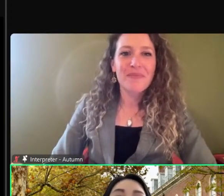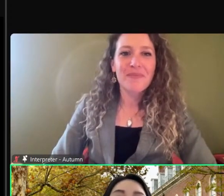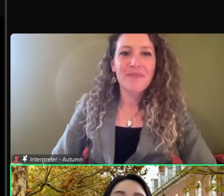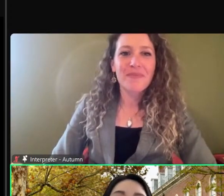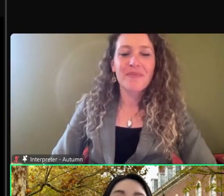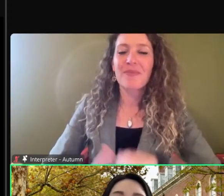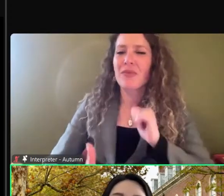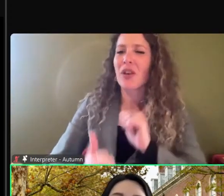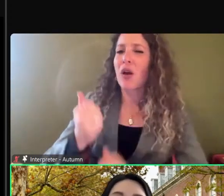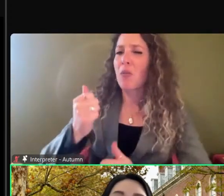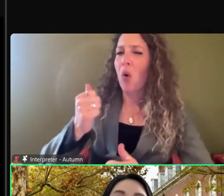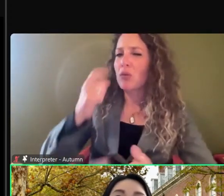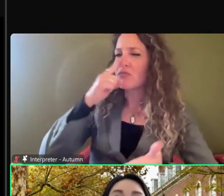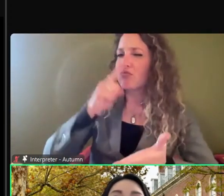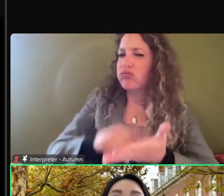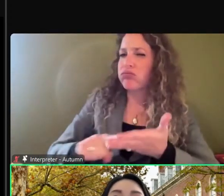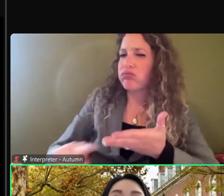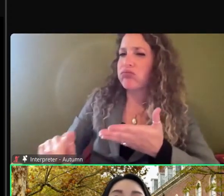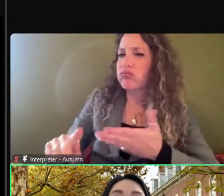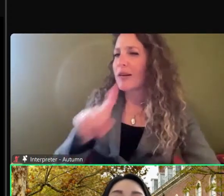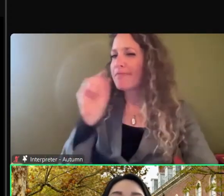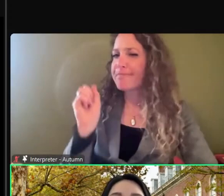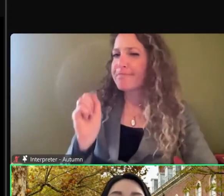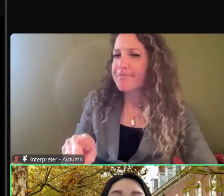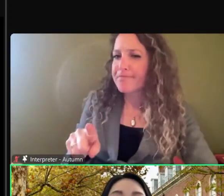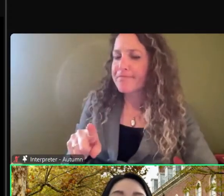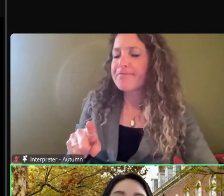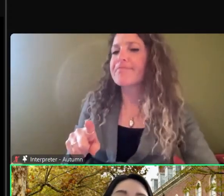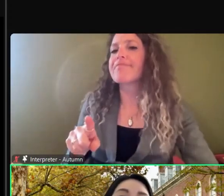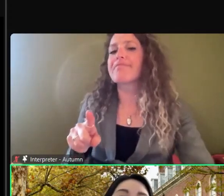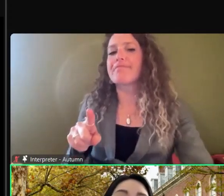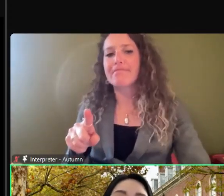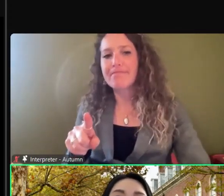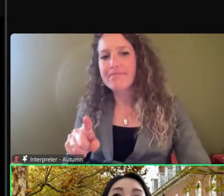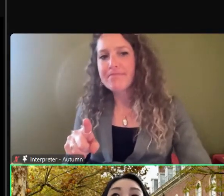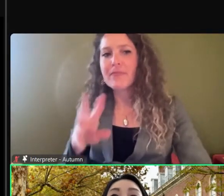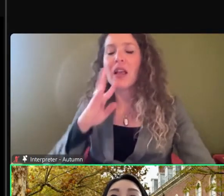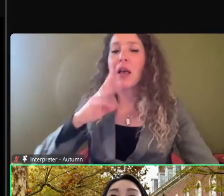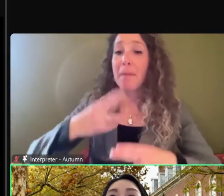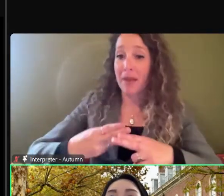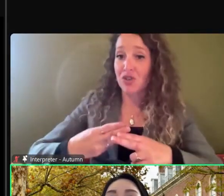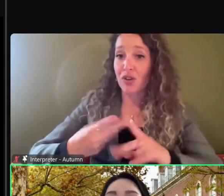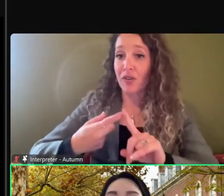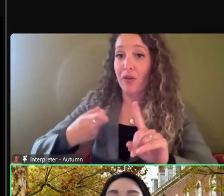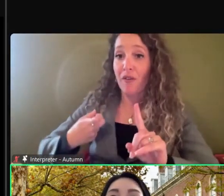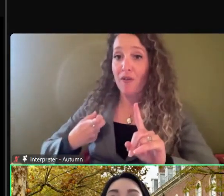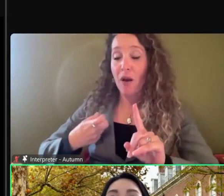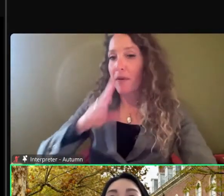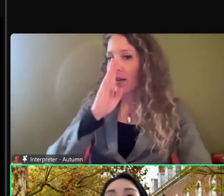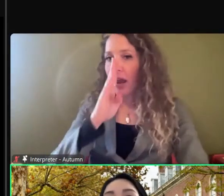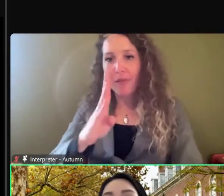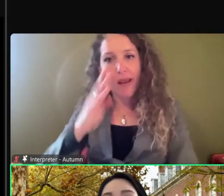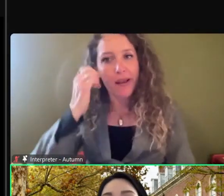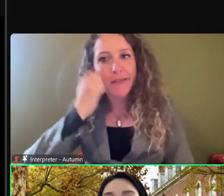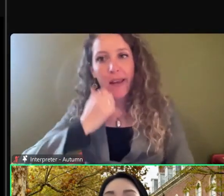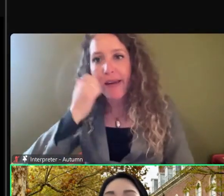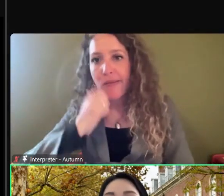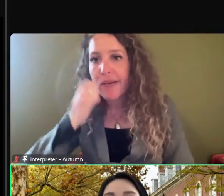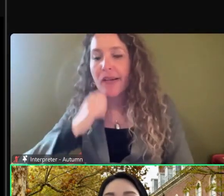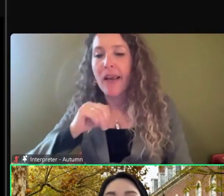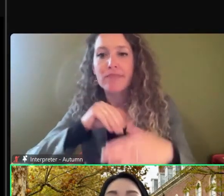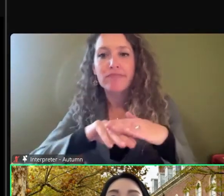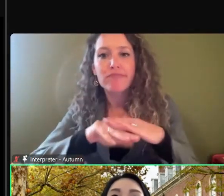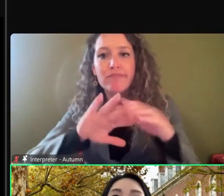Most of the research questions I place on the table stem directly from the everyday